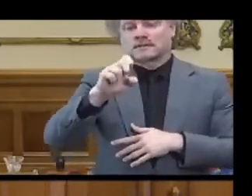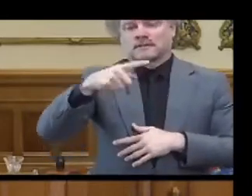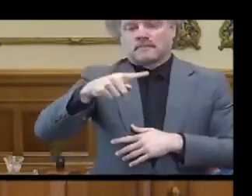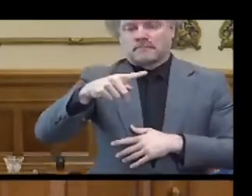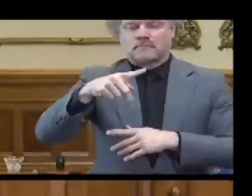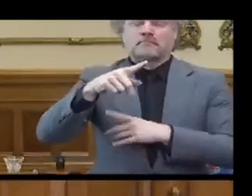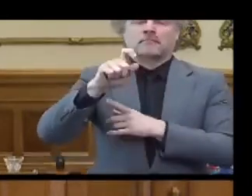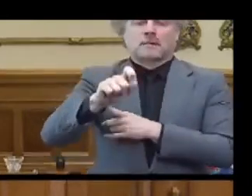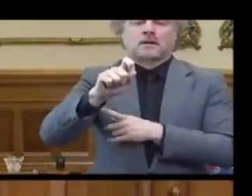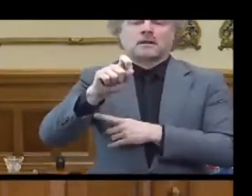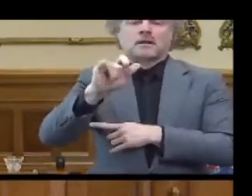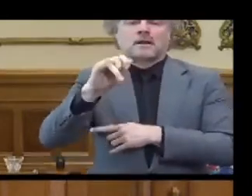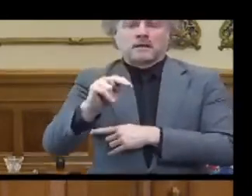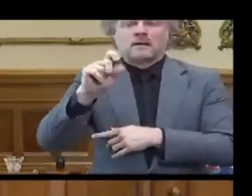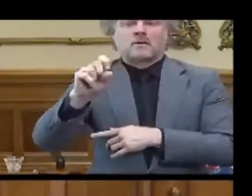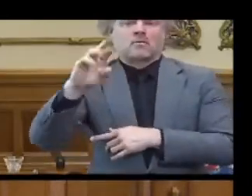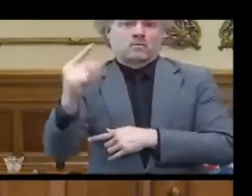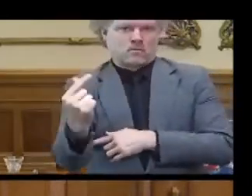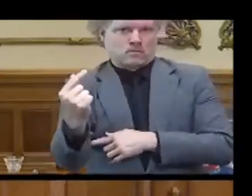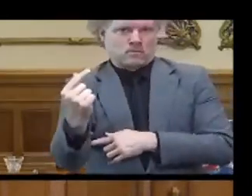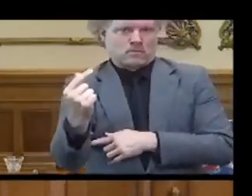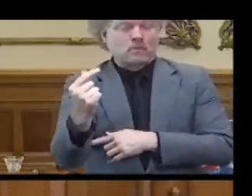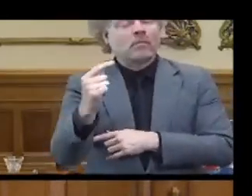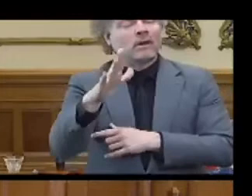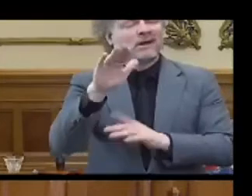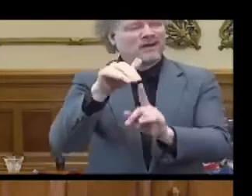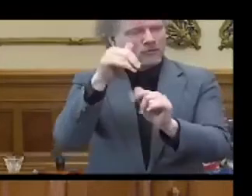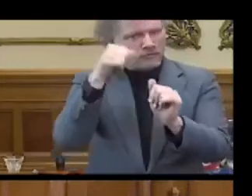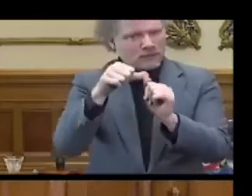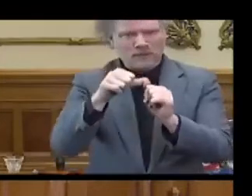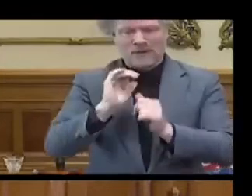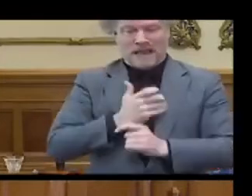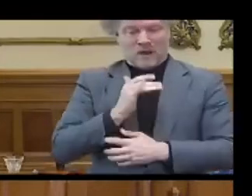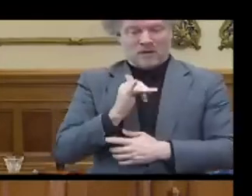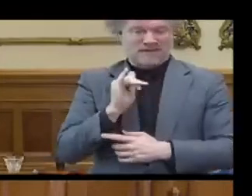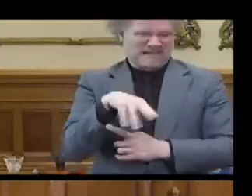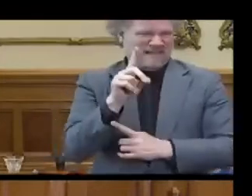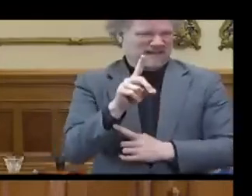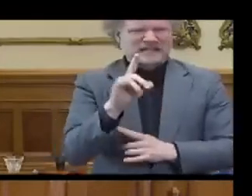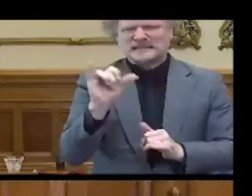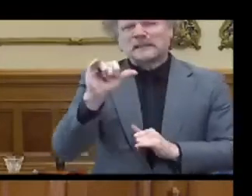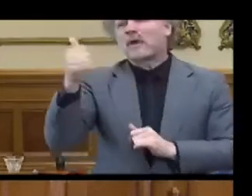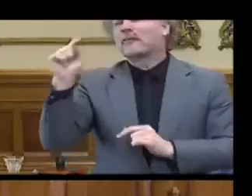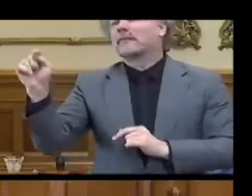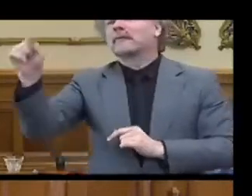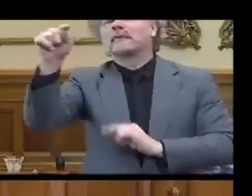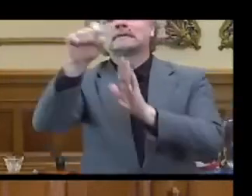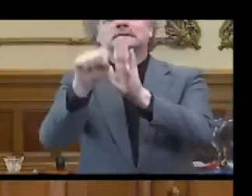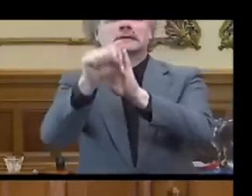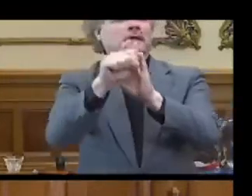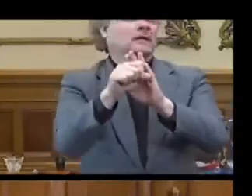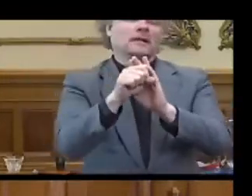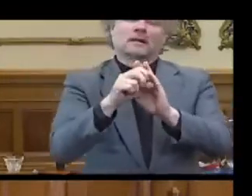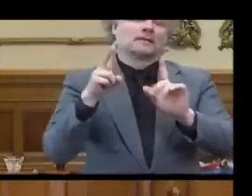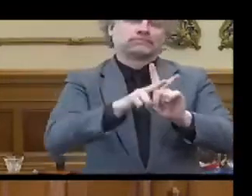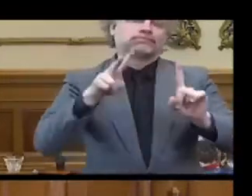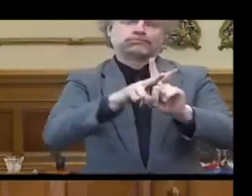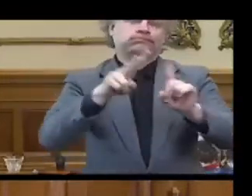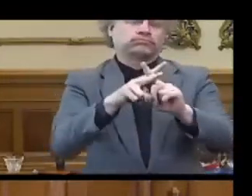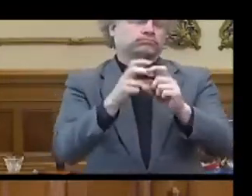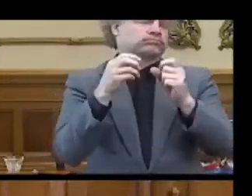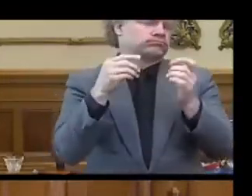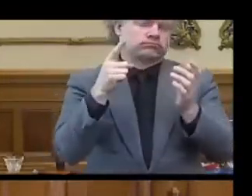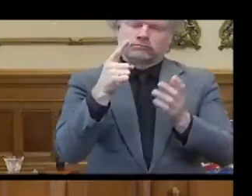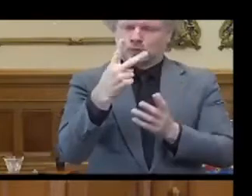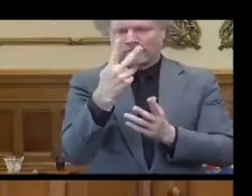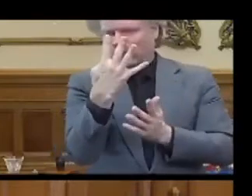yournextstepin.org. As a reminder, our state, just like many other states, have seen thousands of claims filed. We